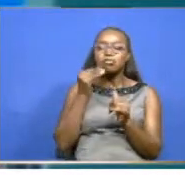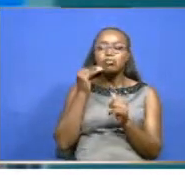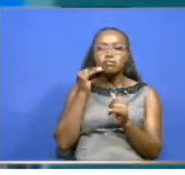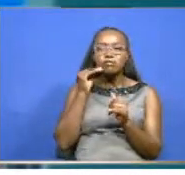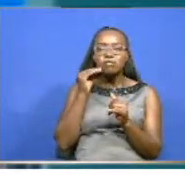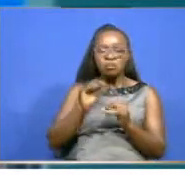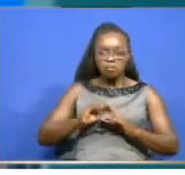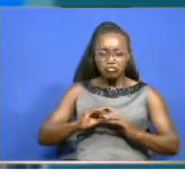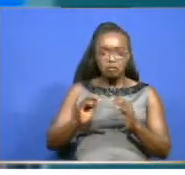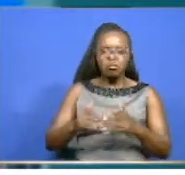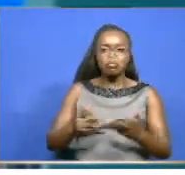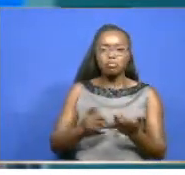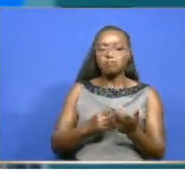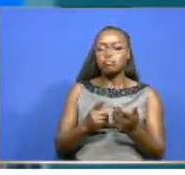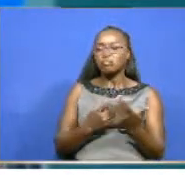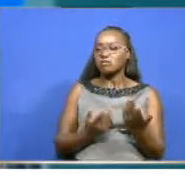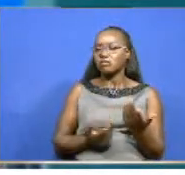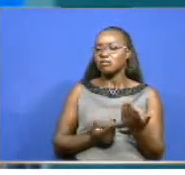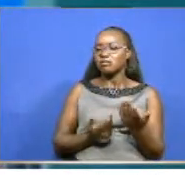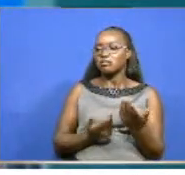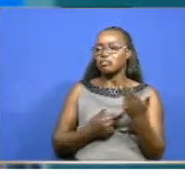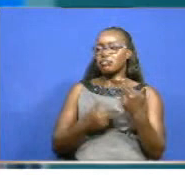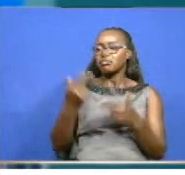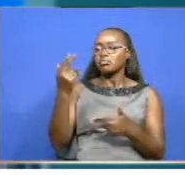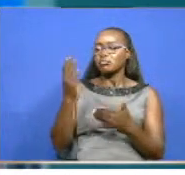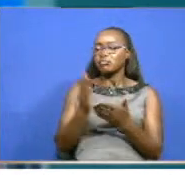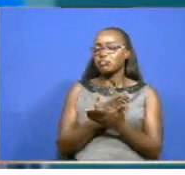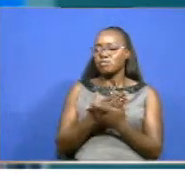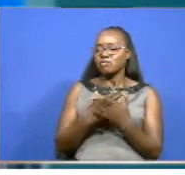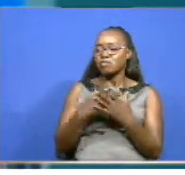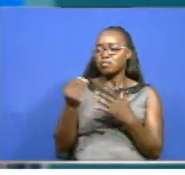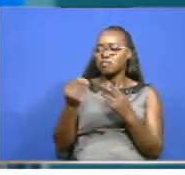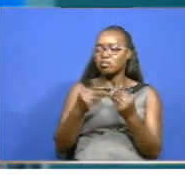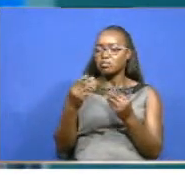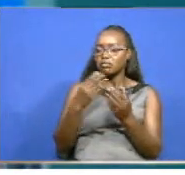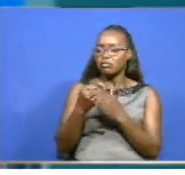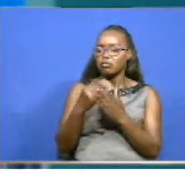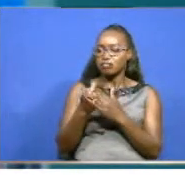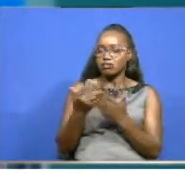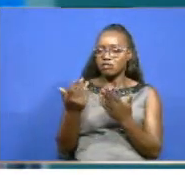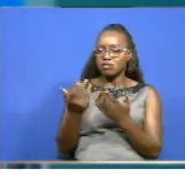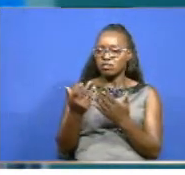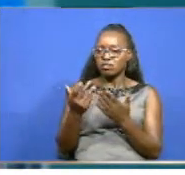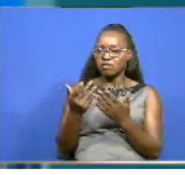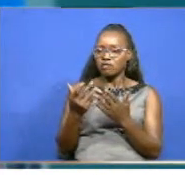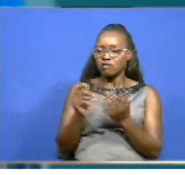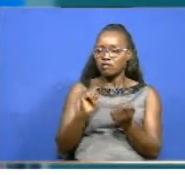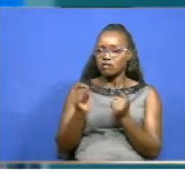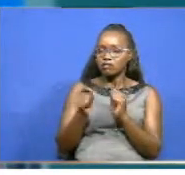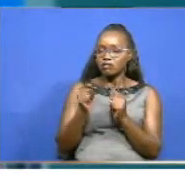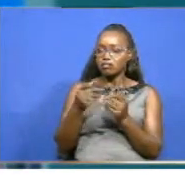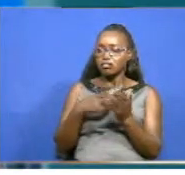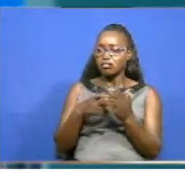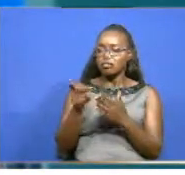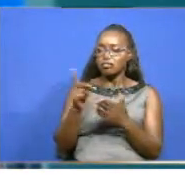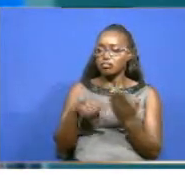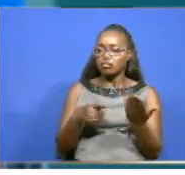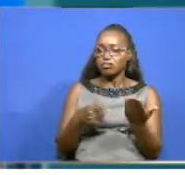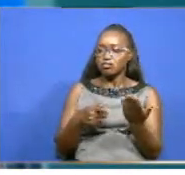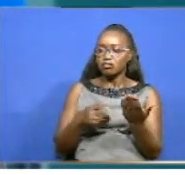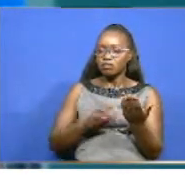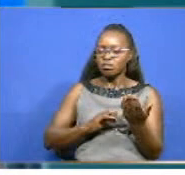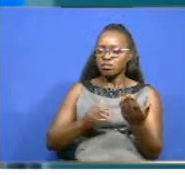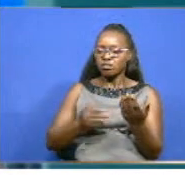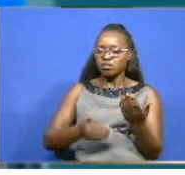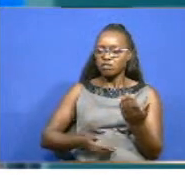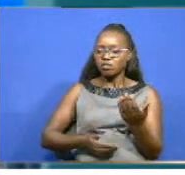really happened is a key example, because some of them are going out to get some money, you know, in exchange of, you know, being with a